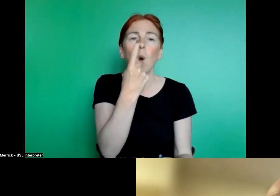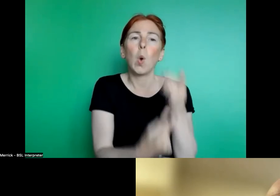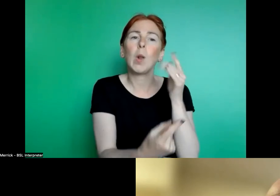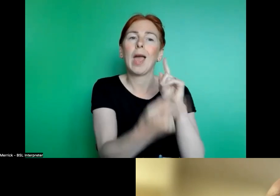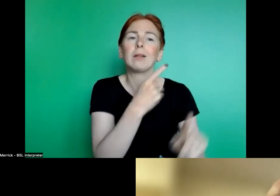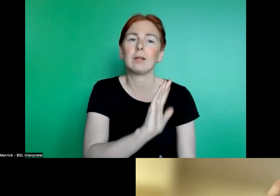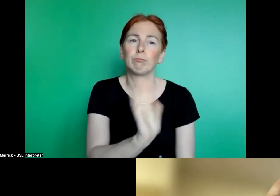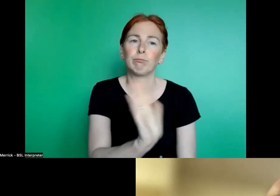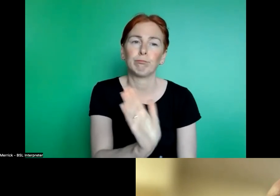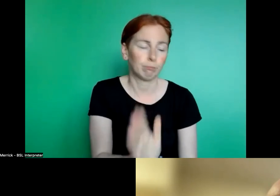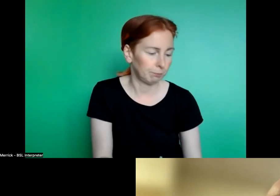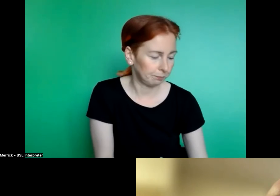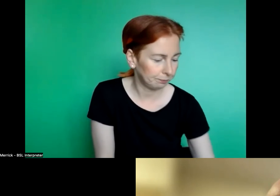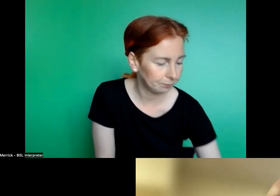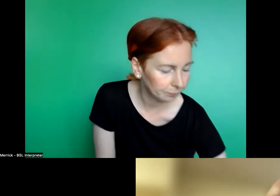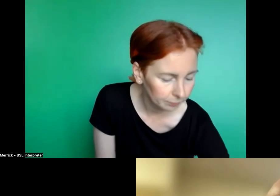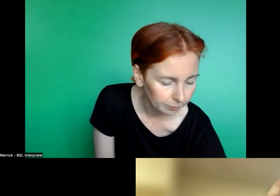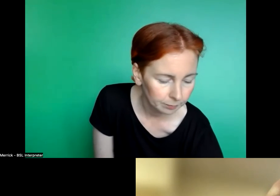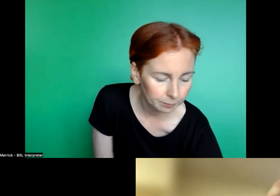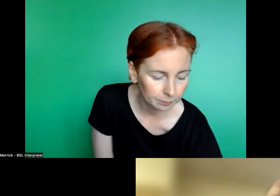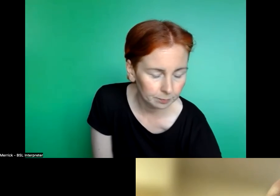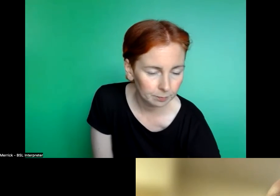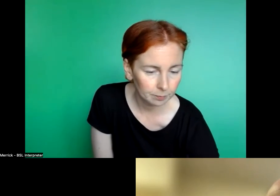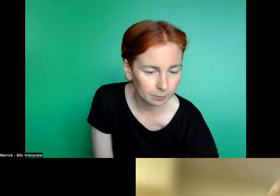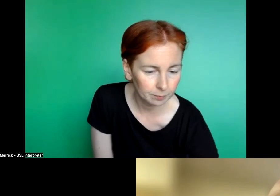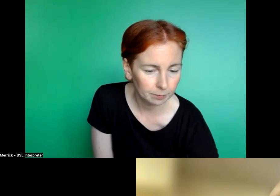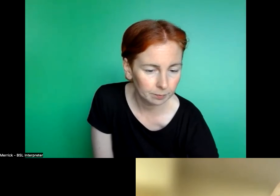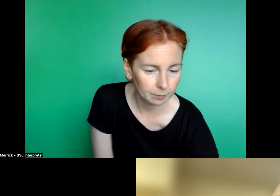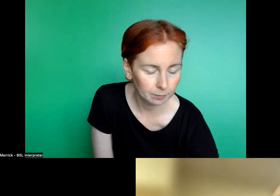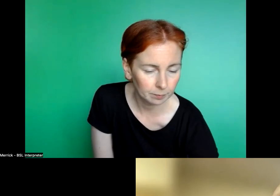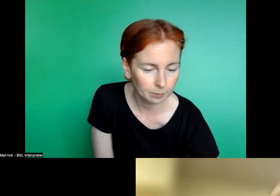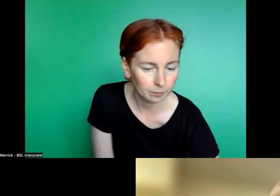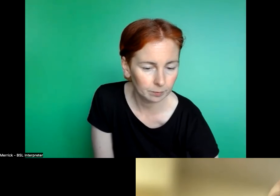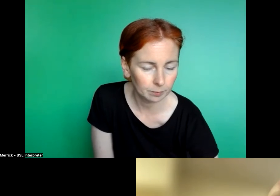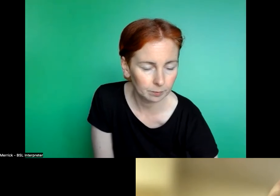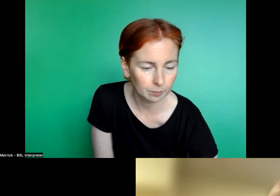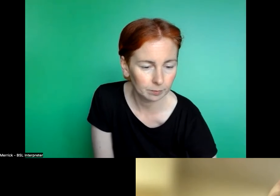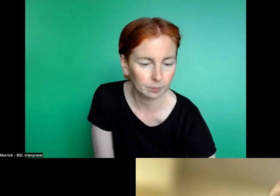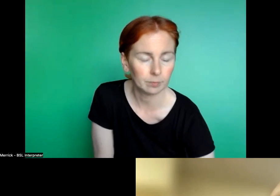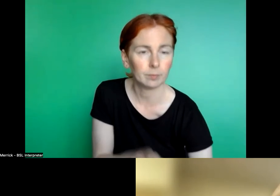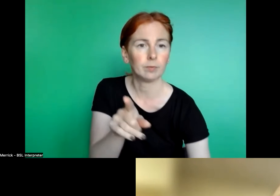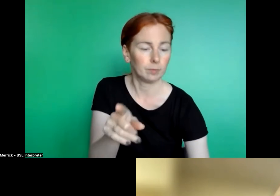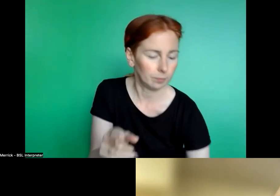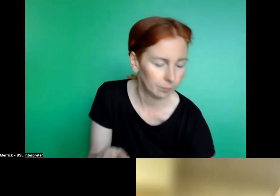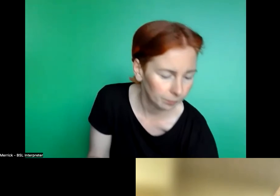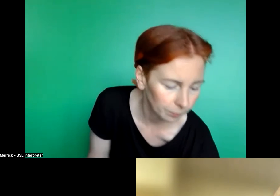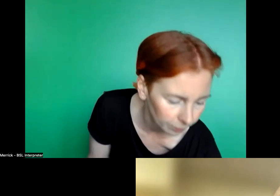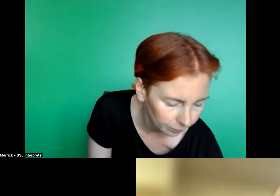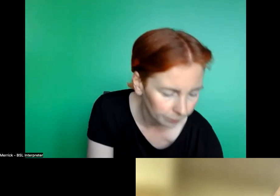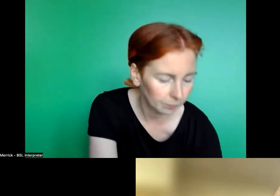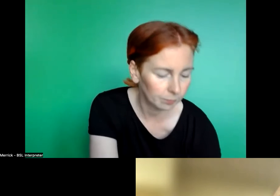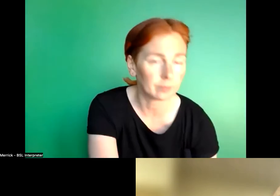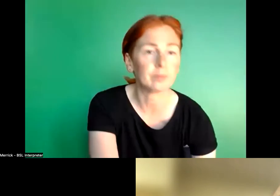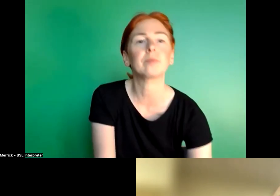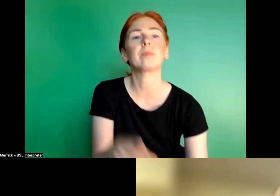Another one that you might be often asked about is supplements. And from time to time, people wonder, should our children as individuals